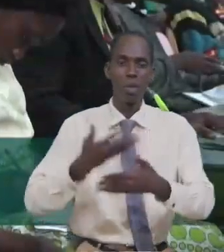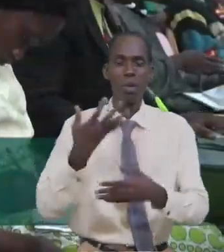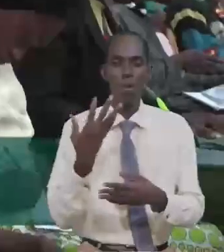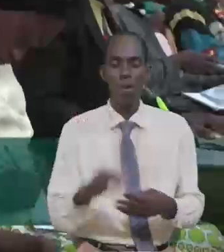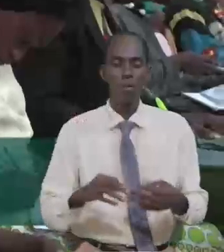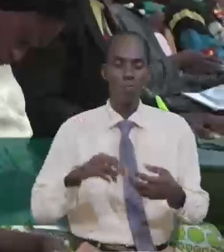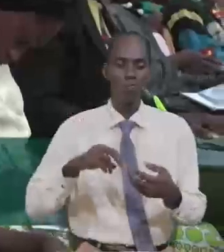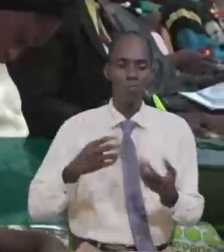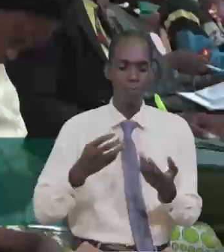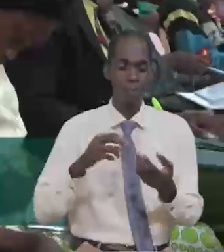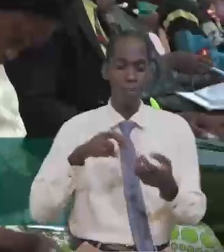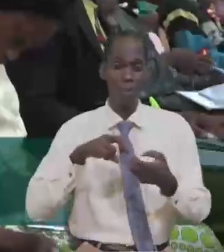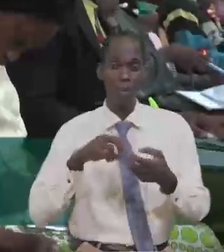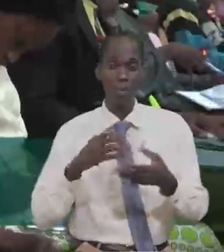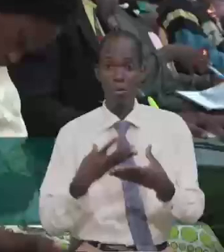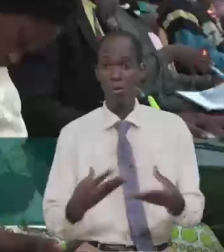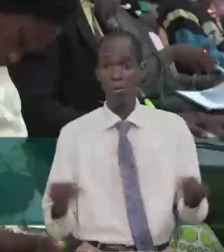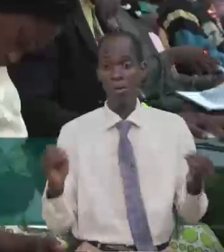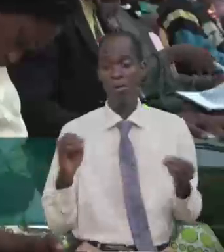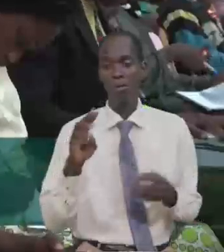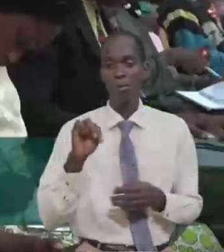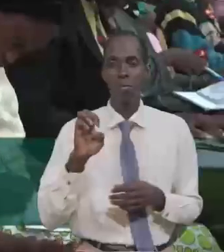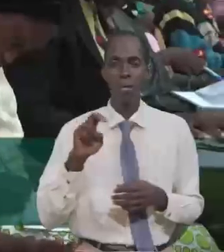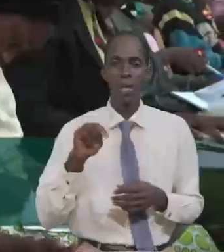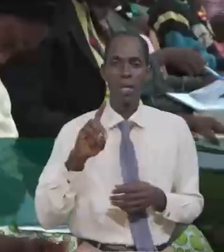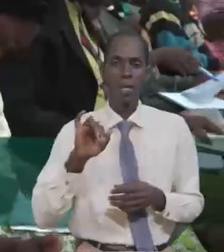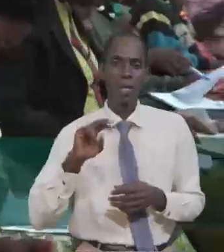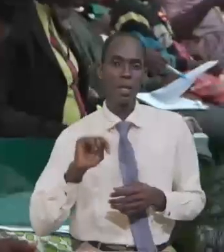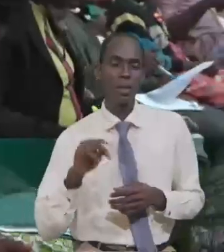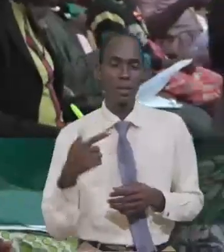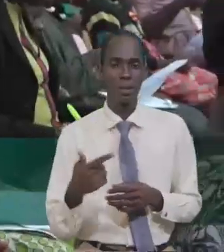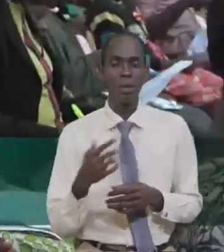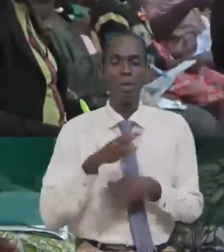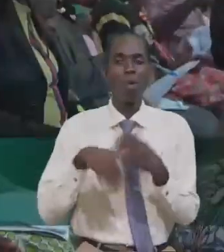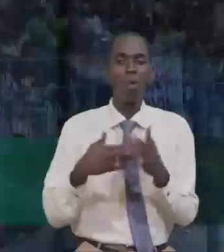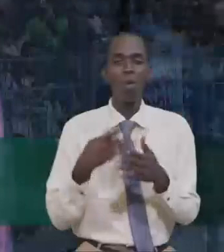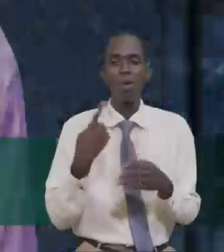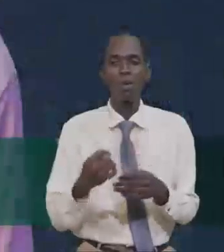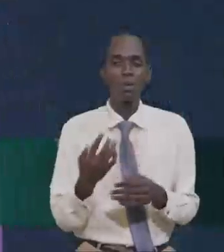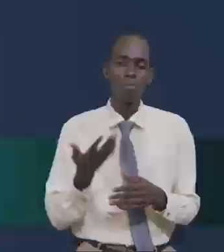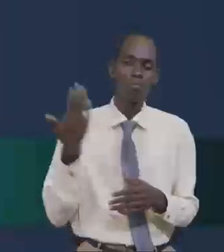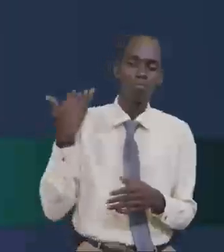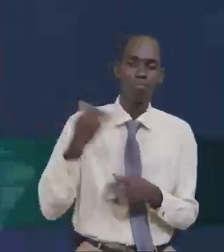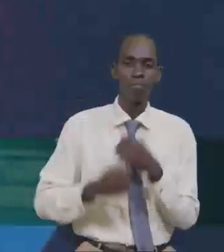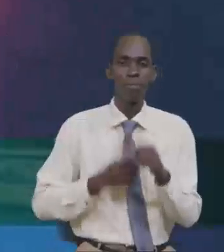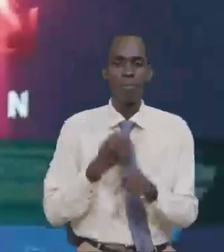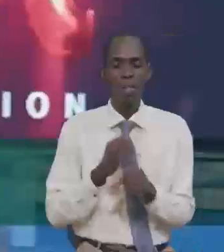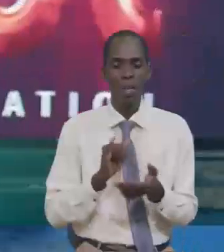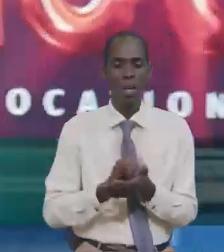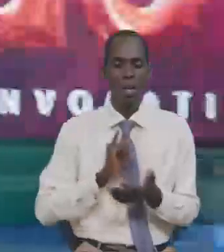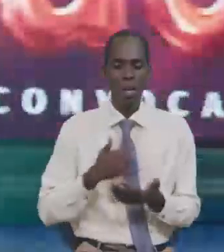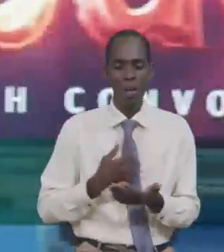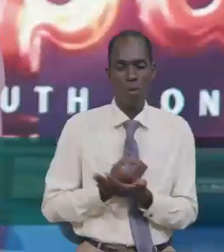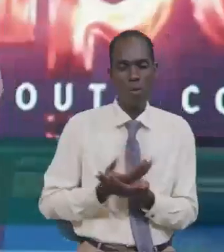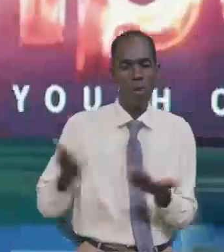wasted, I needed to do remedial learning. Because if I don't know the